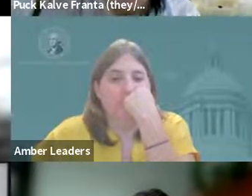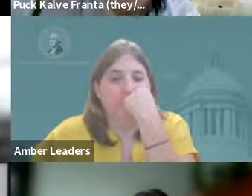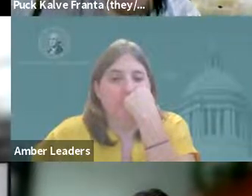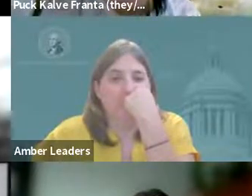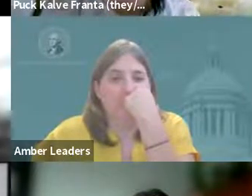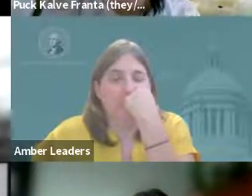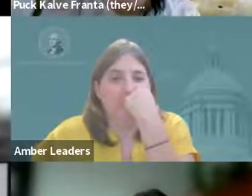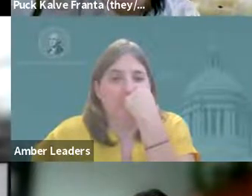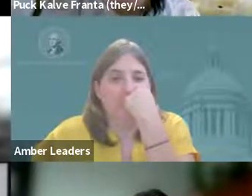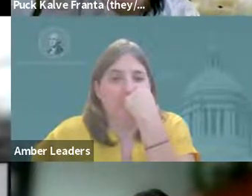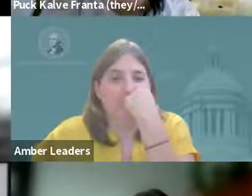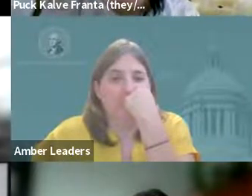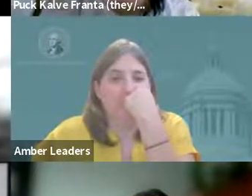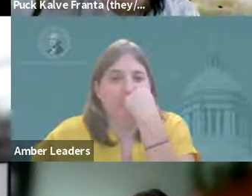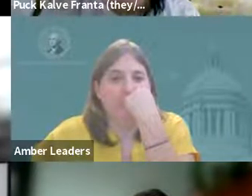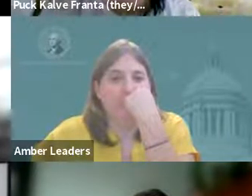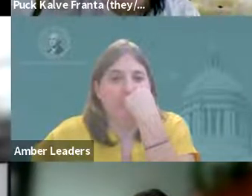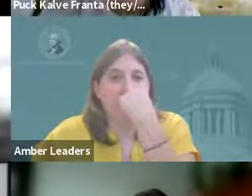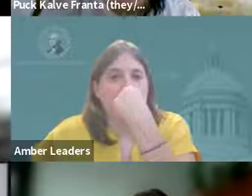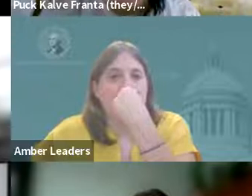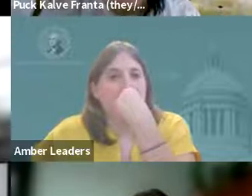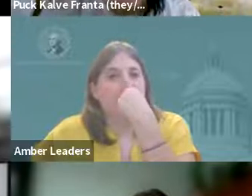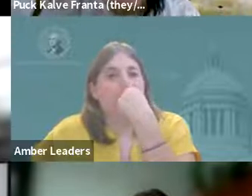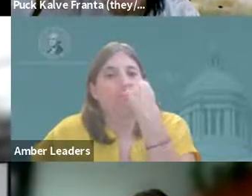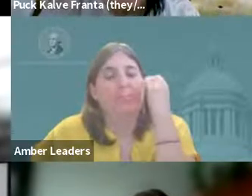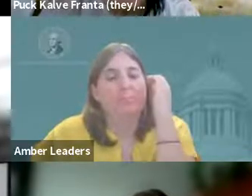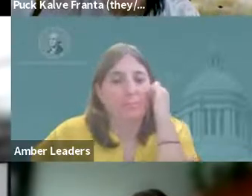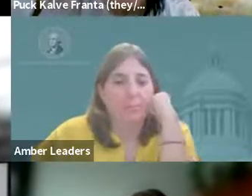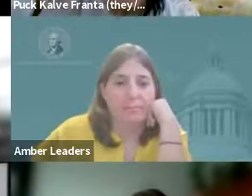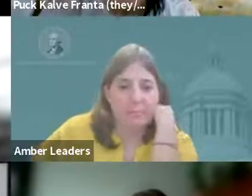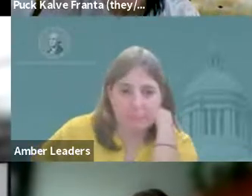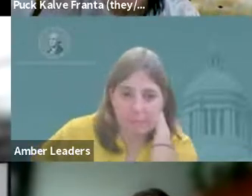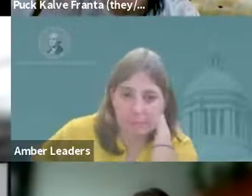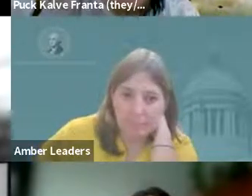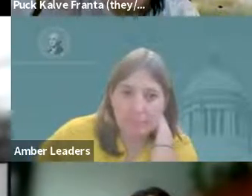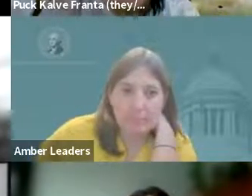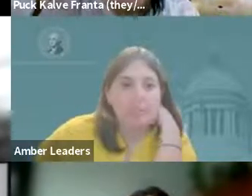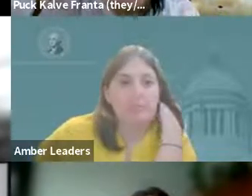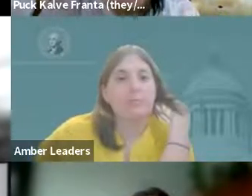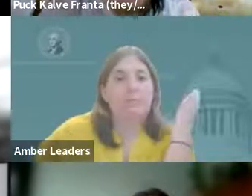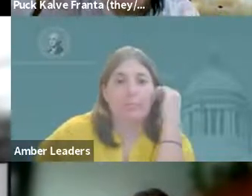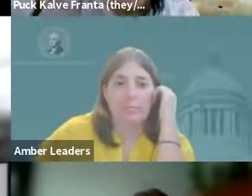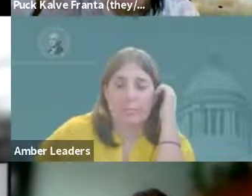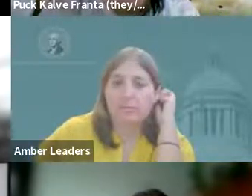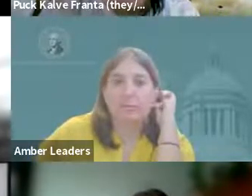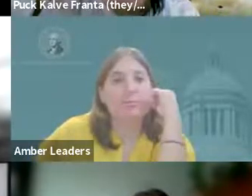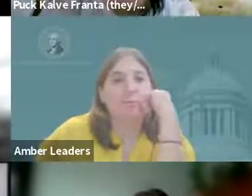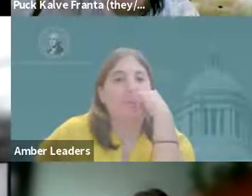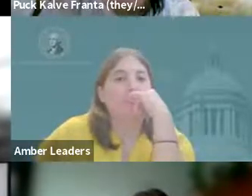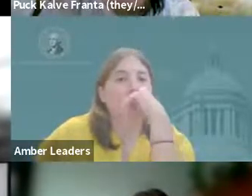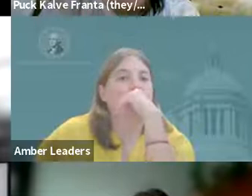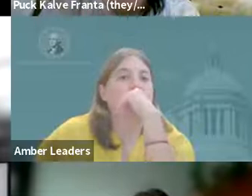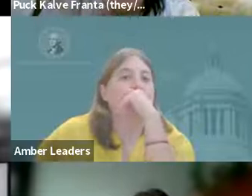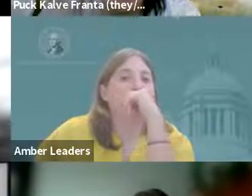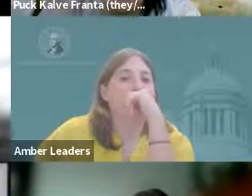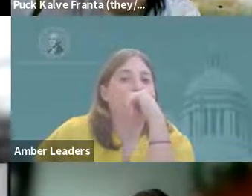tell you that of all the titles and roles that I've held in my professional career, I most identify